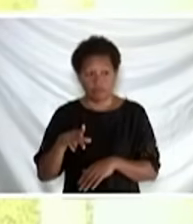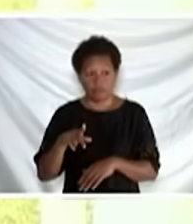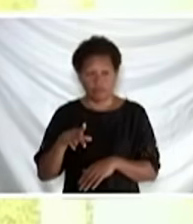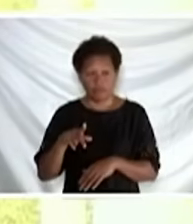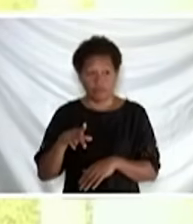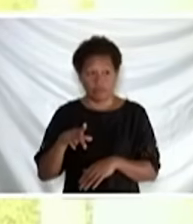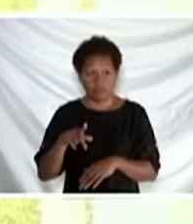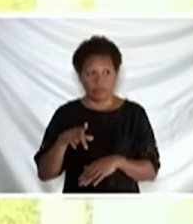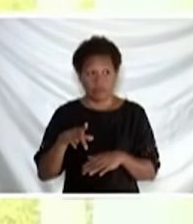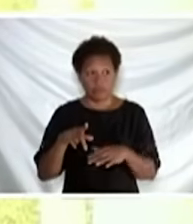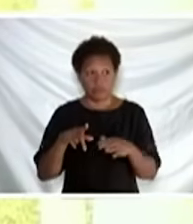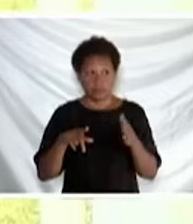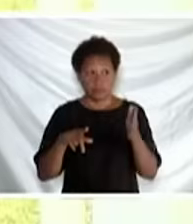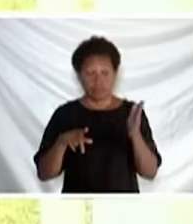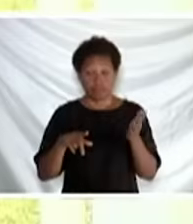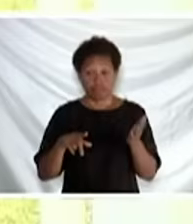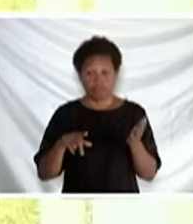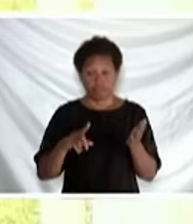extremely